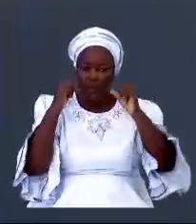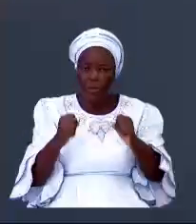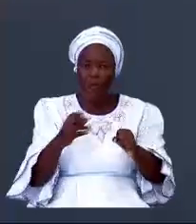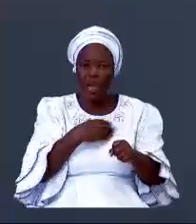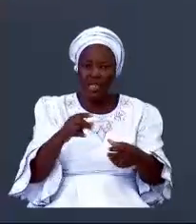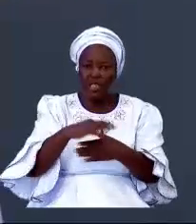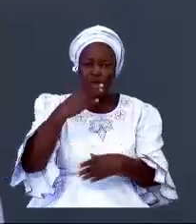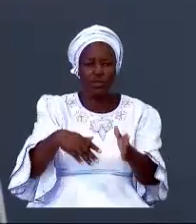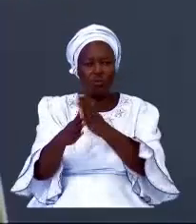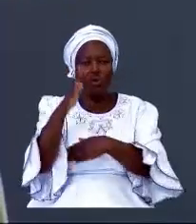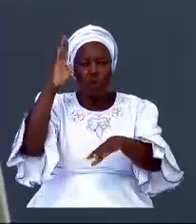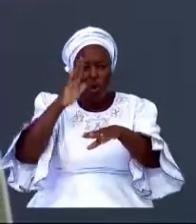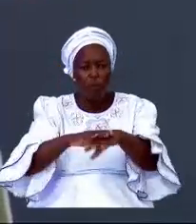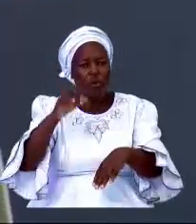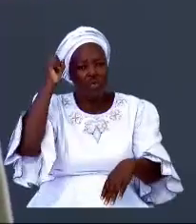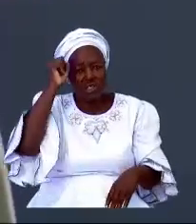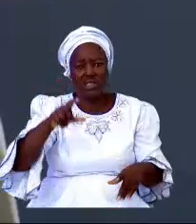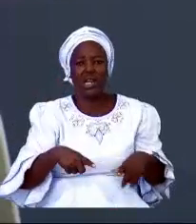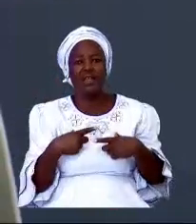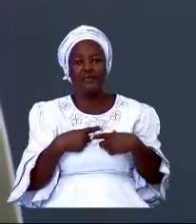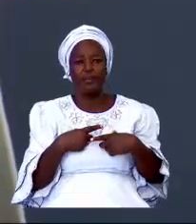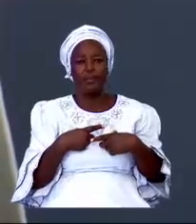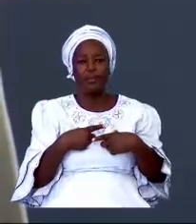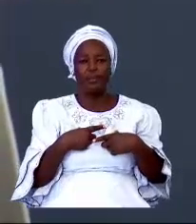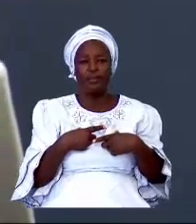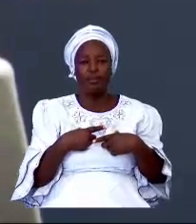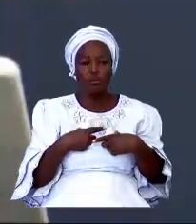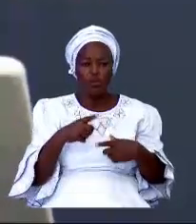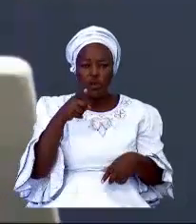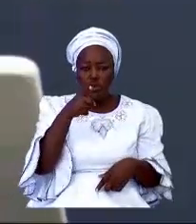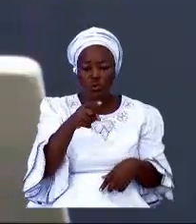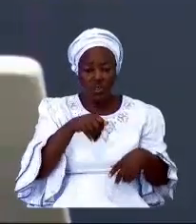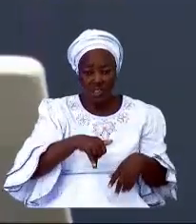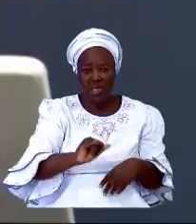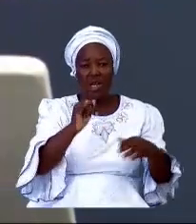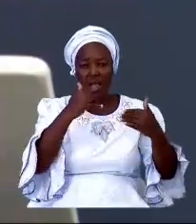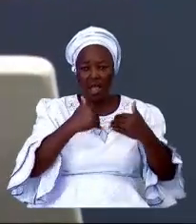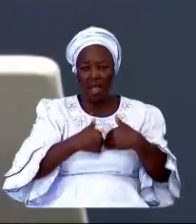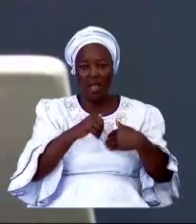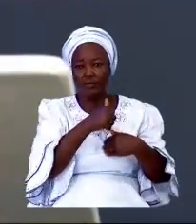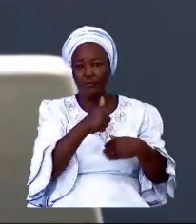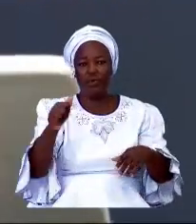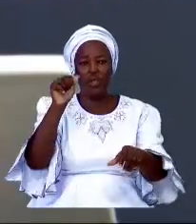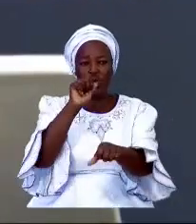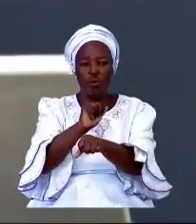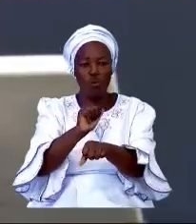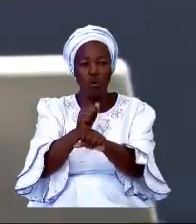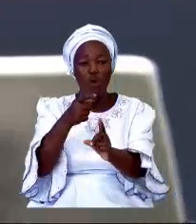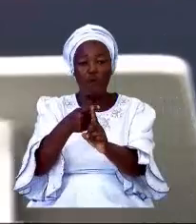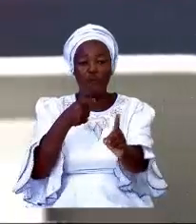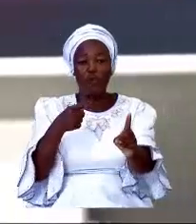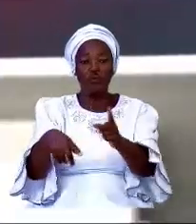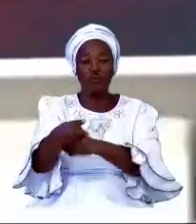like you, having the power and the spirit of God upon his life. You